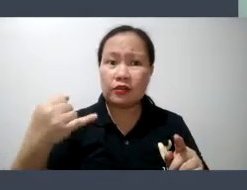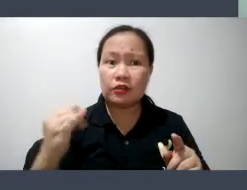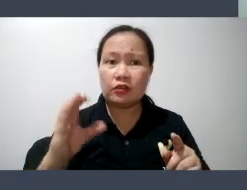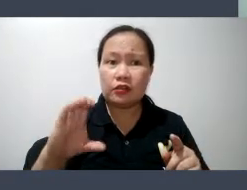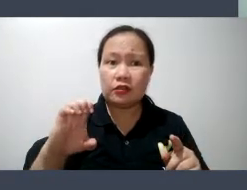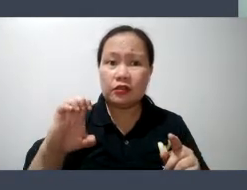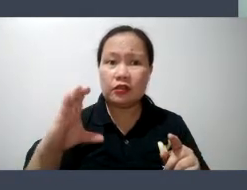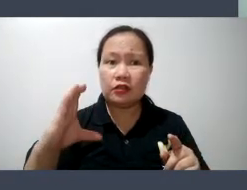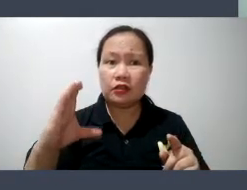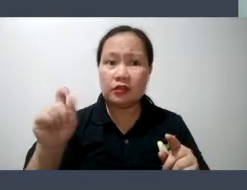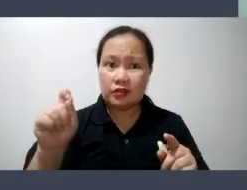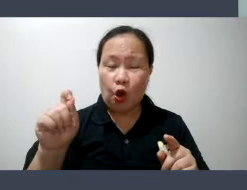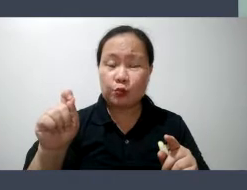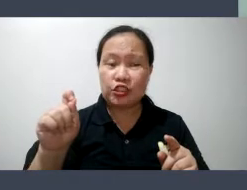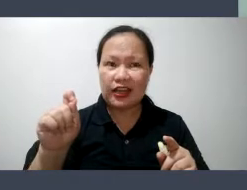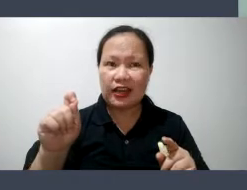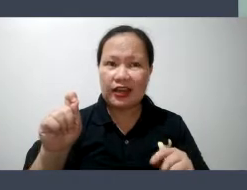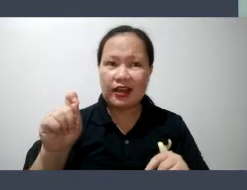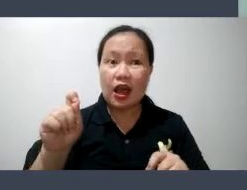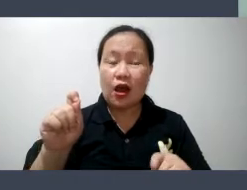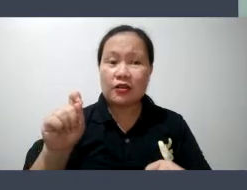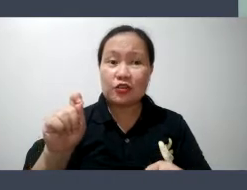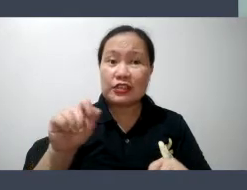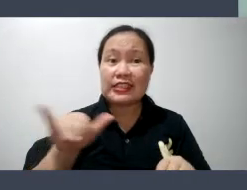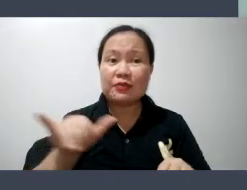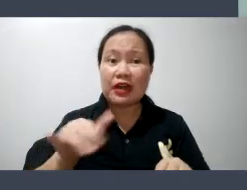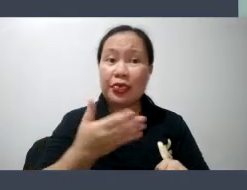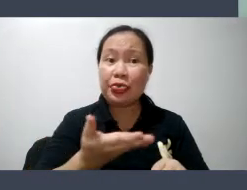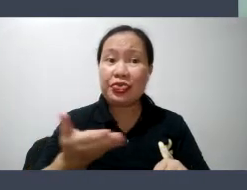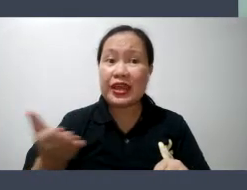is what we call